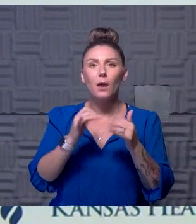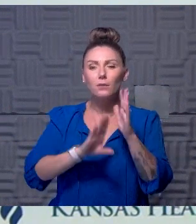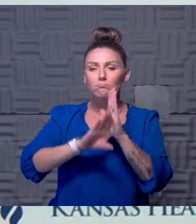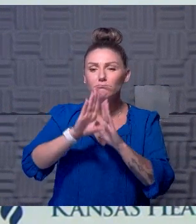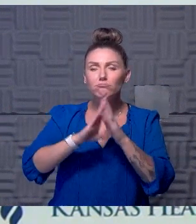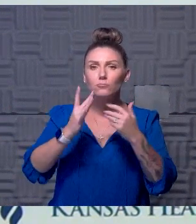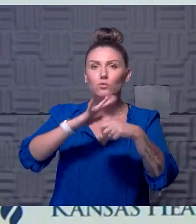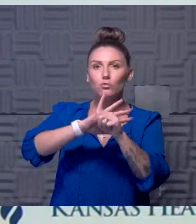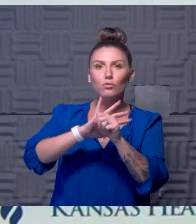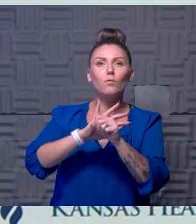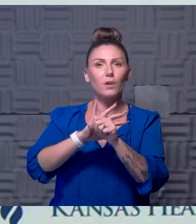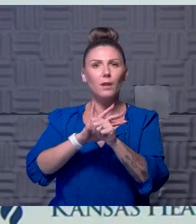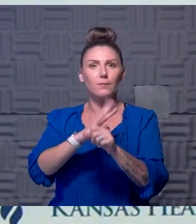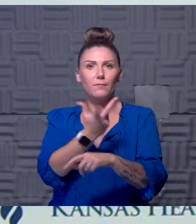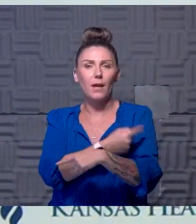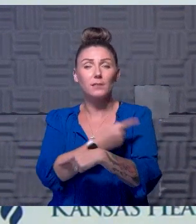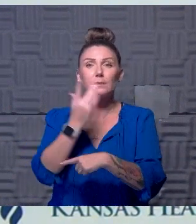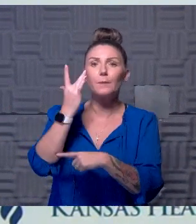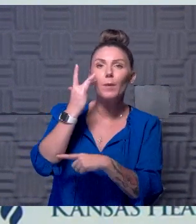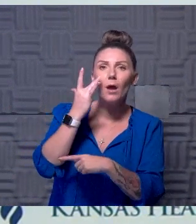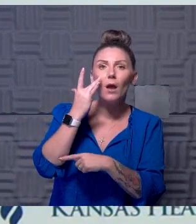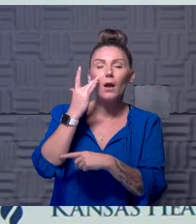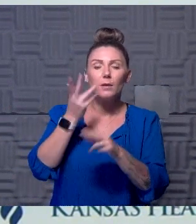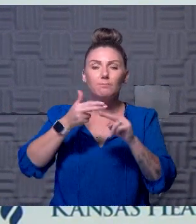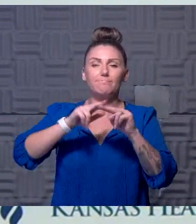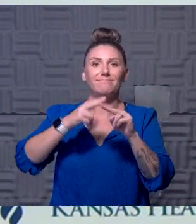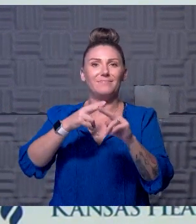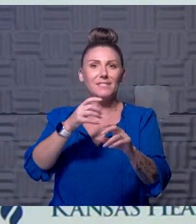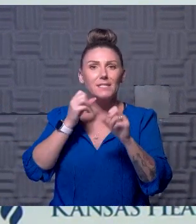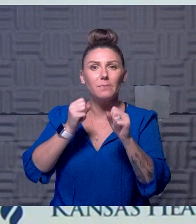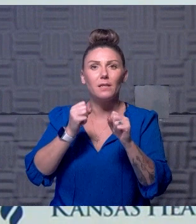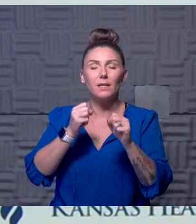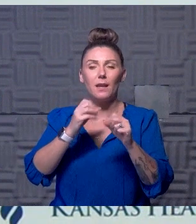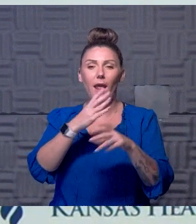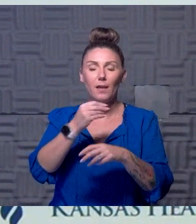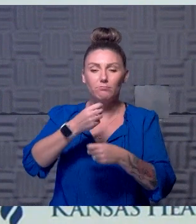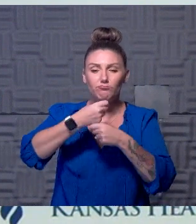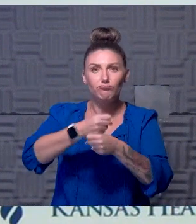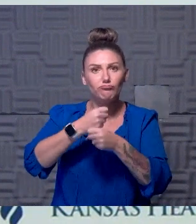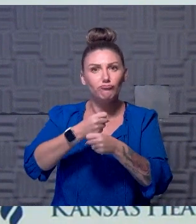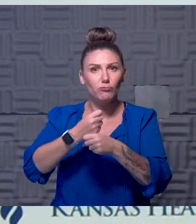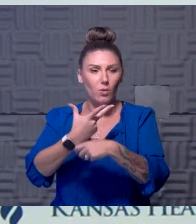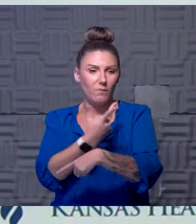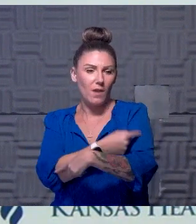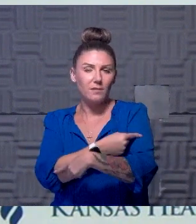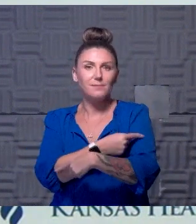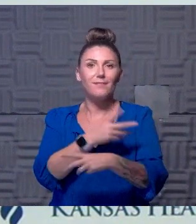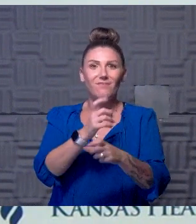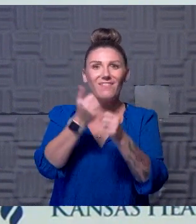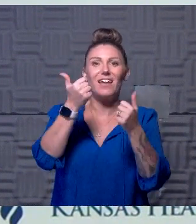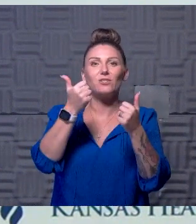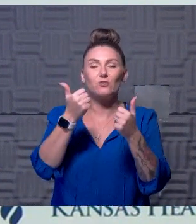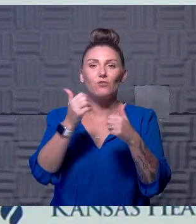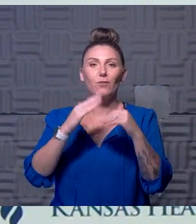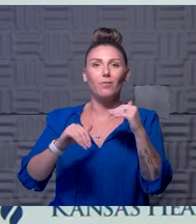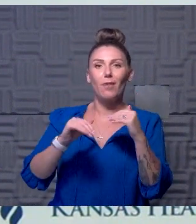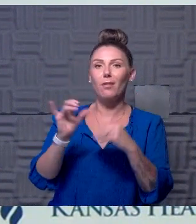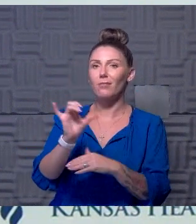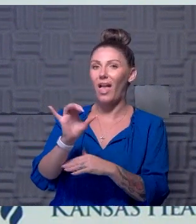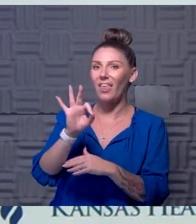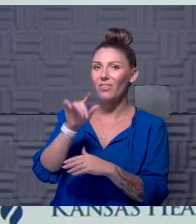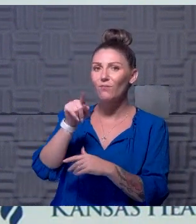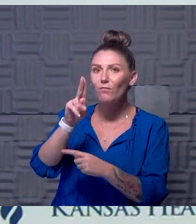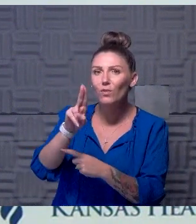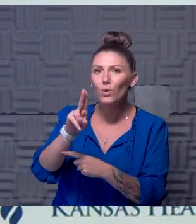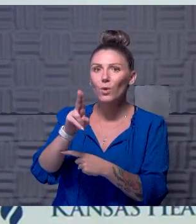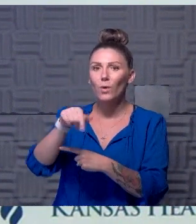coronavirus vaccines because they increase speed. We can produce the vaccine faster than other vaccines that take longer, like the influenza vaccines that are made